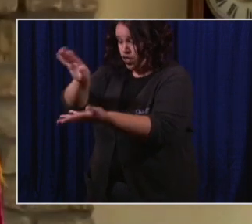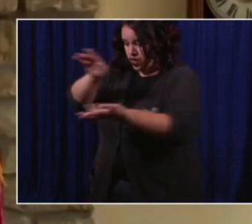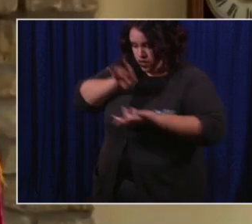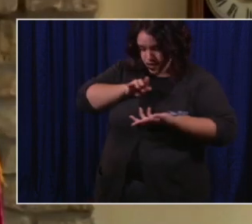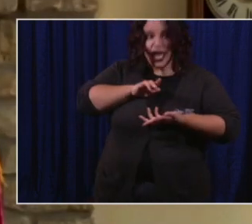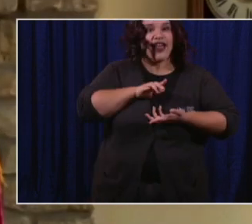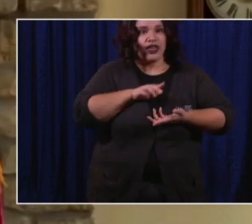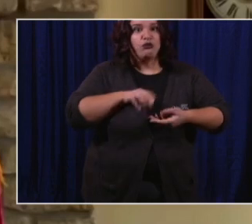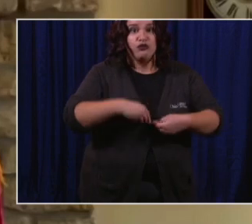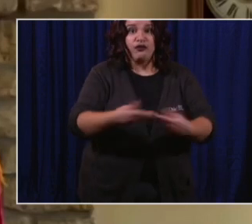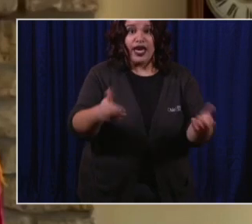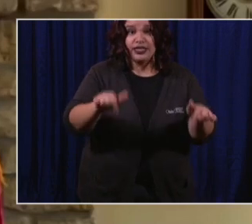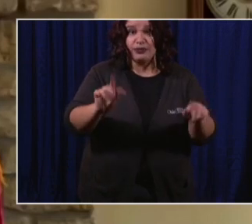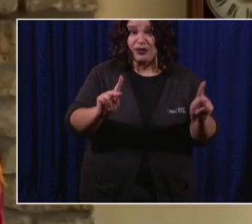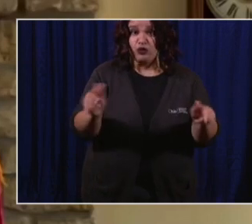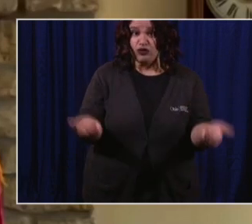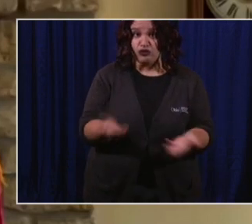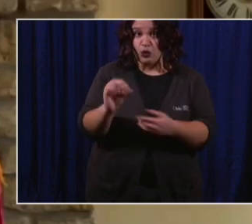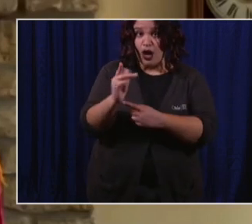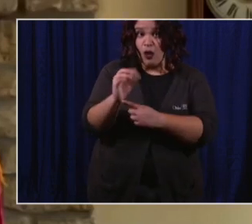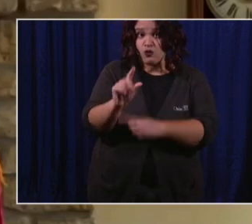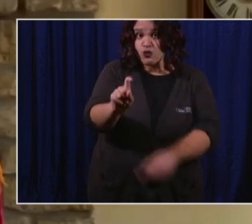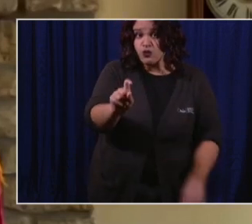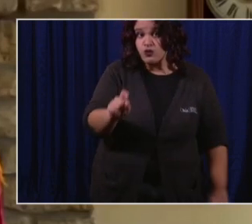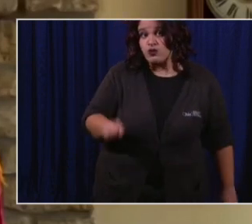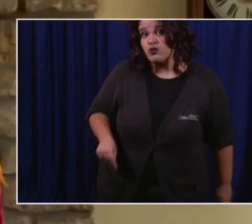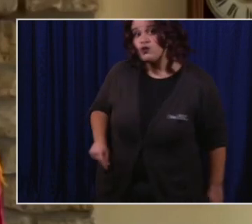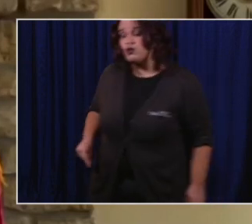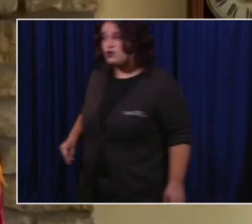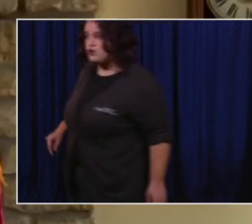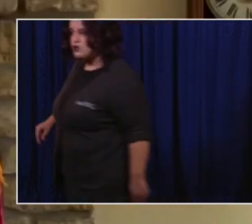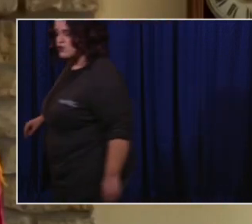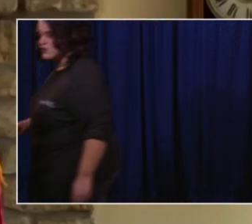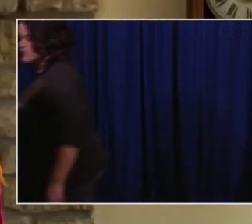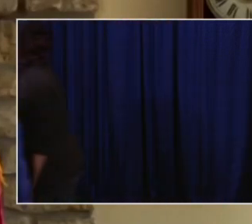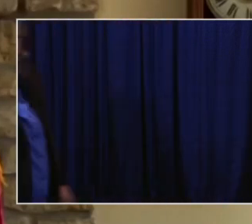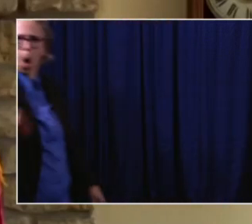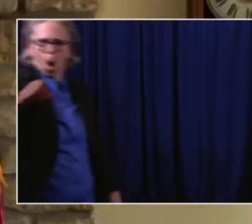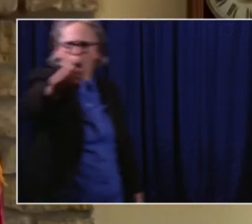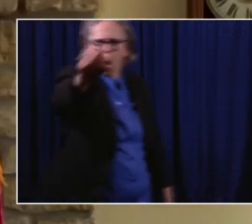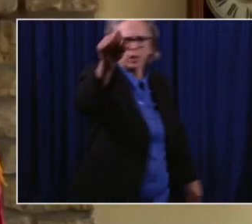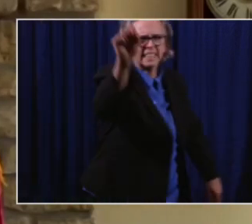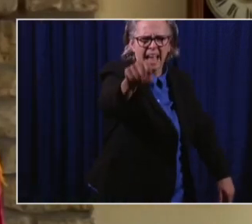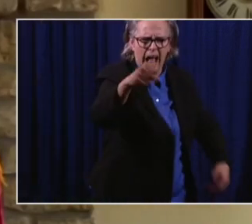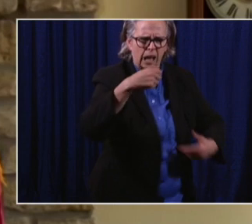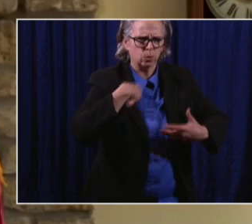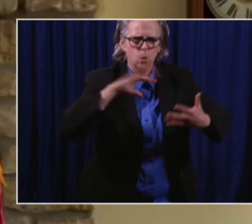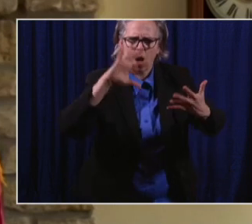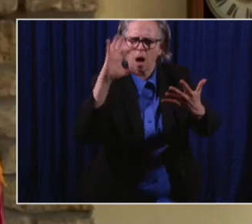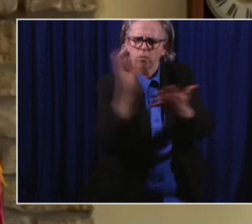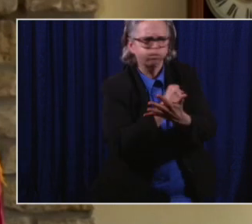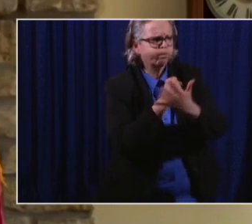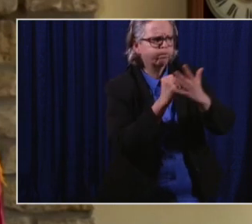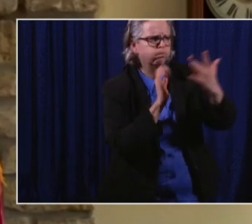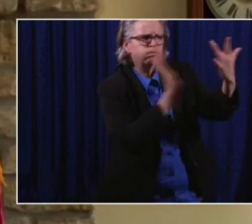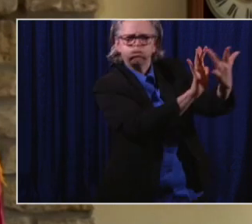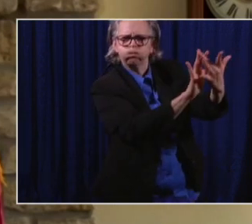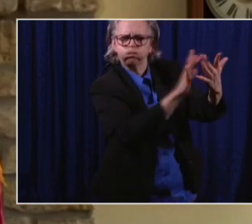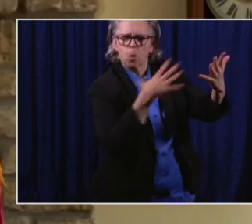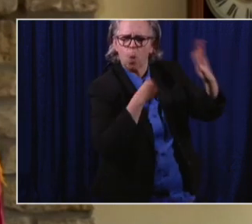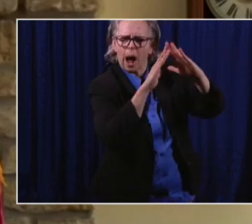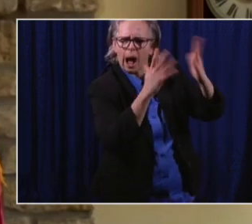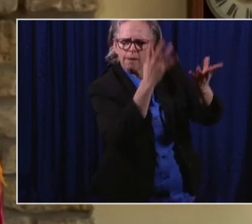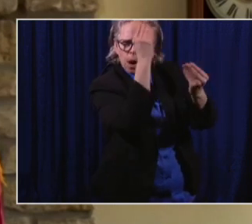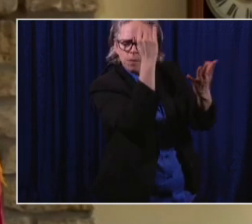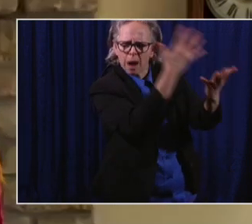again, we will do what anytime any of our great hospitals ask